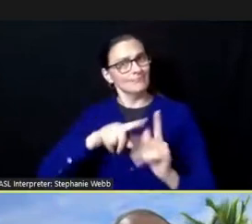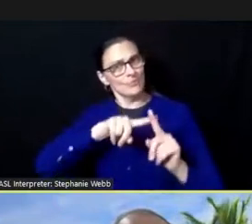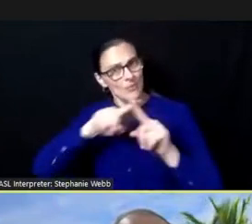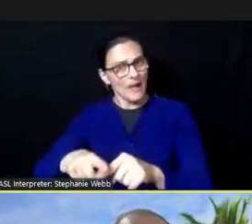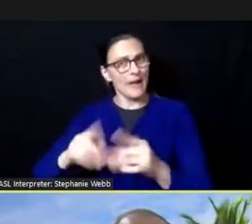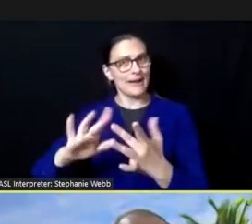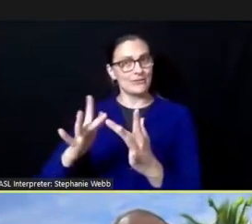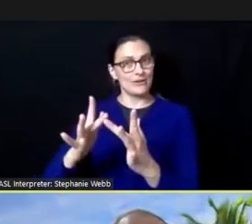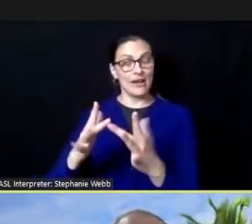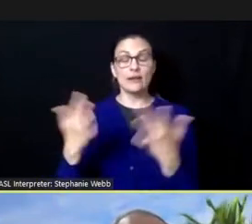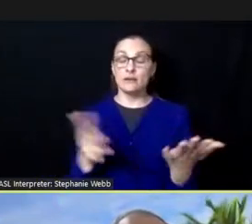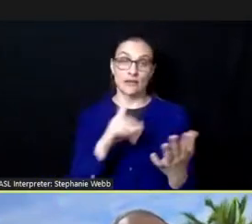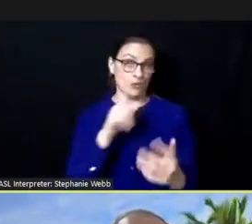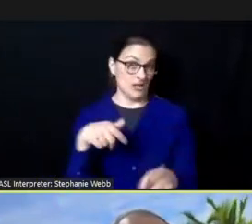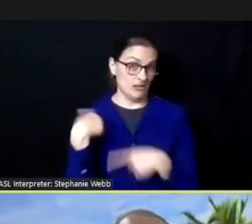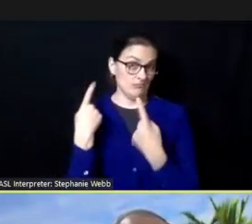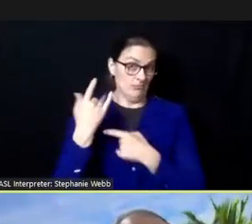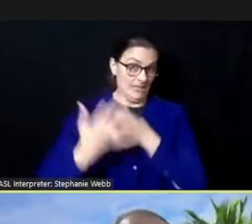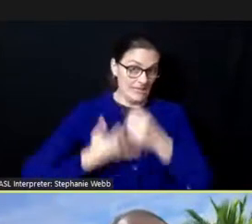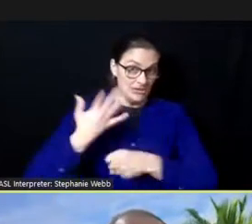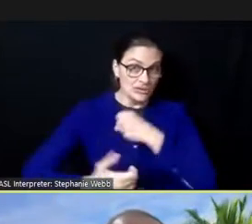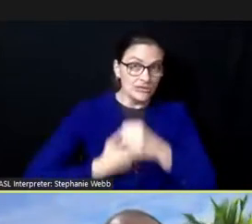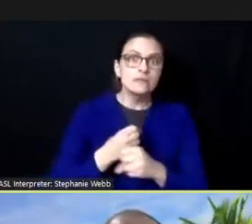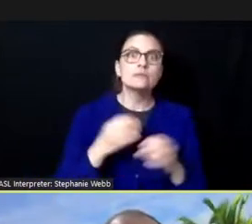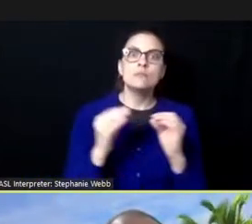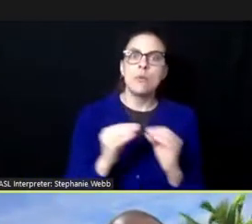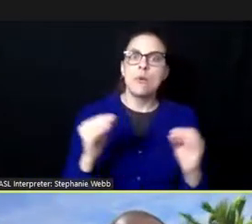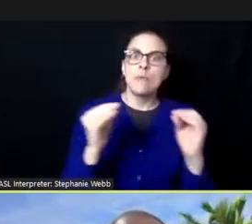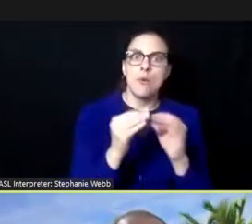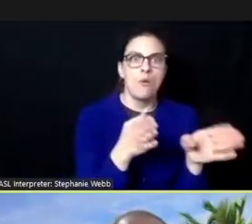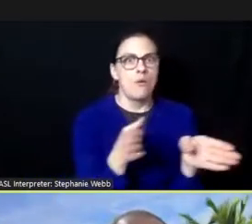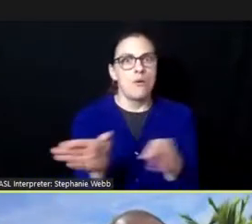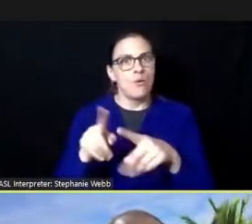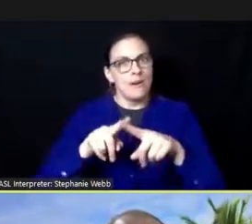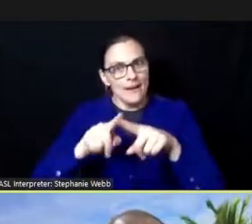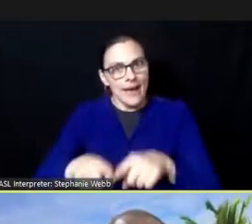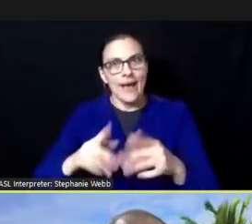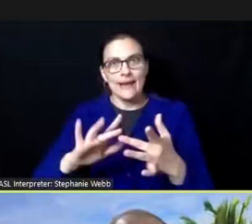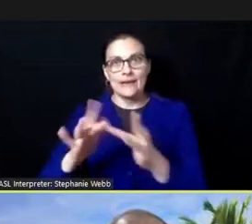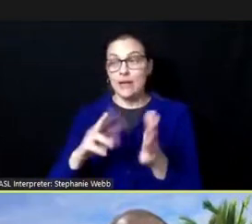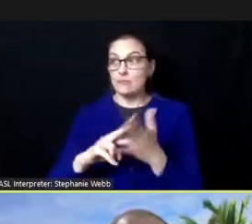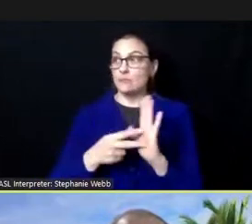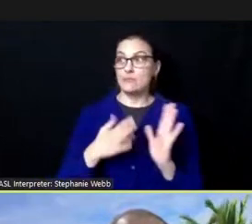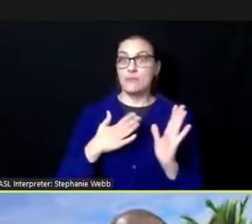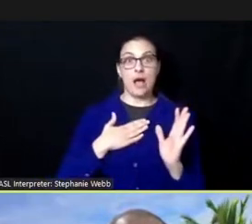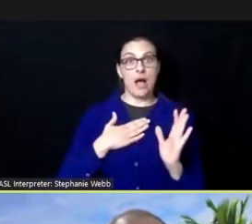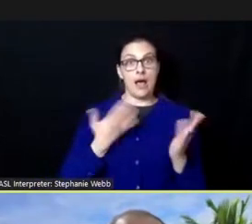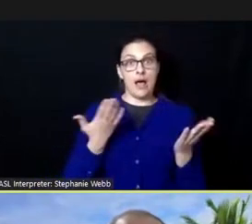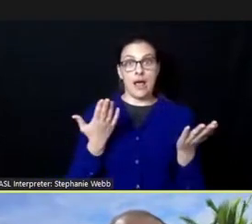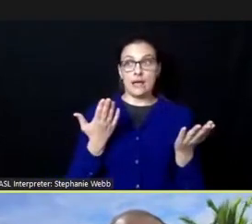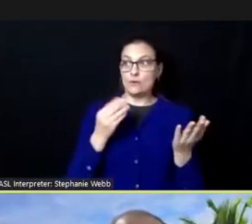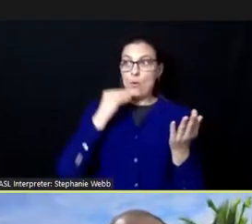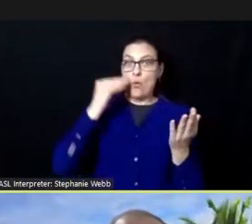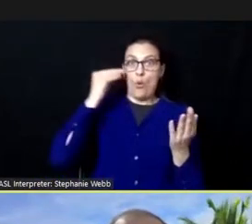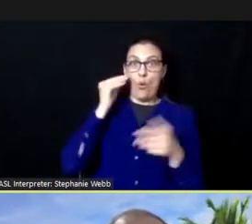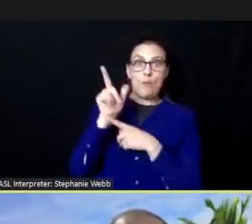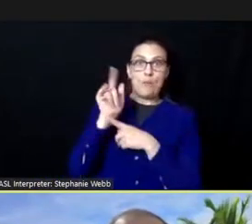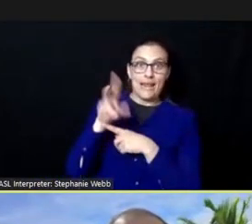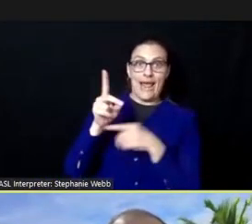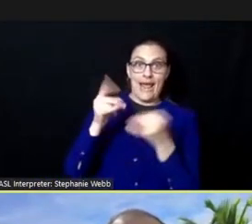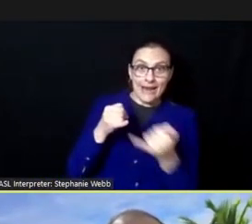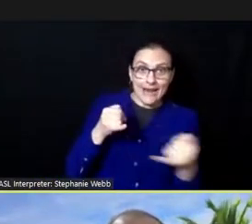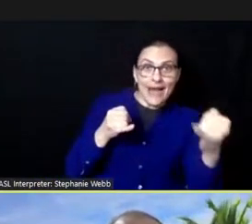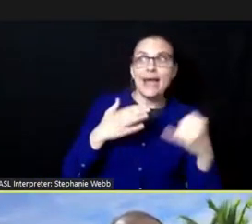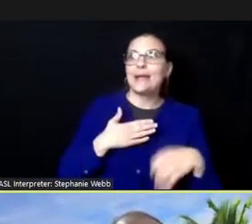reliant on, in the sense that my landline, my television, my home security system, even my door locks rely on the internet